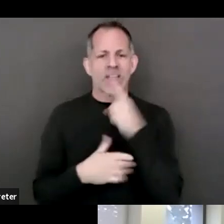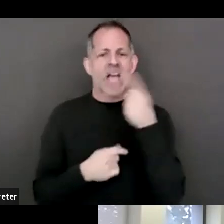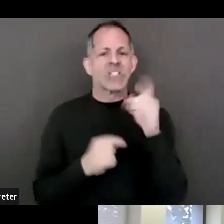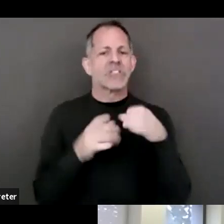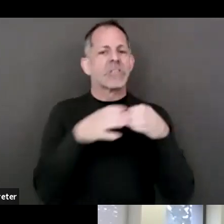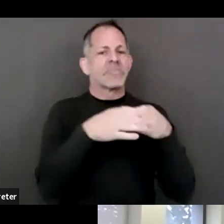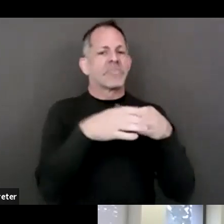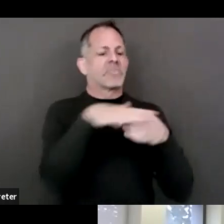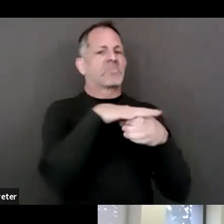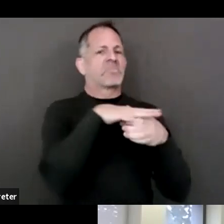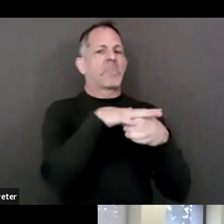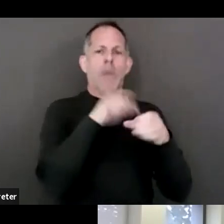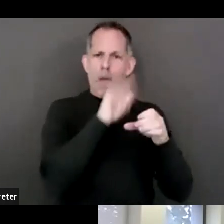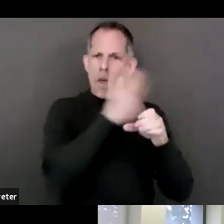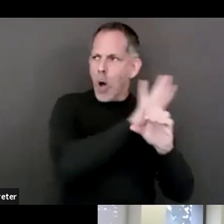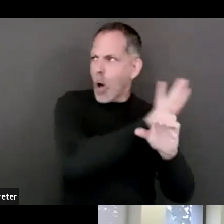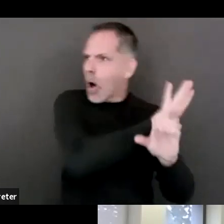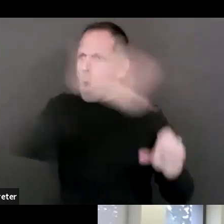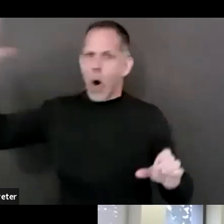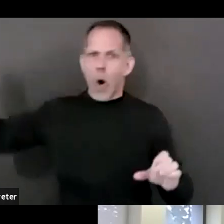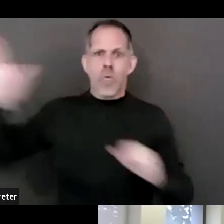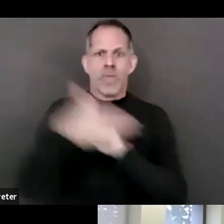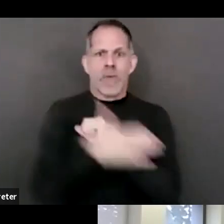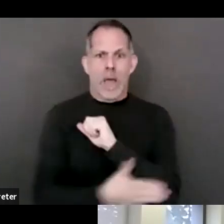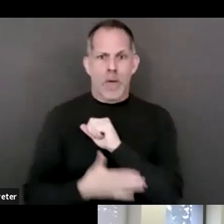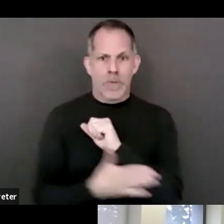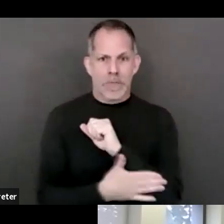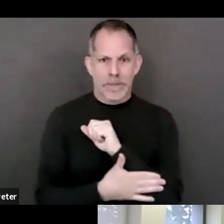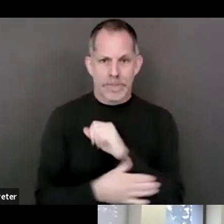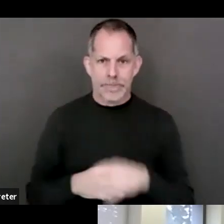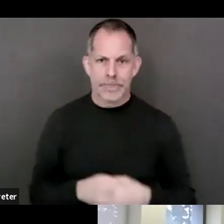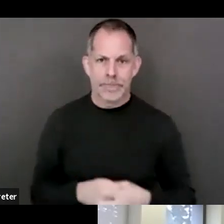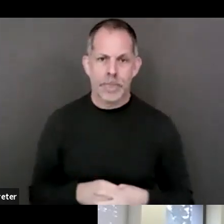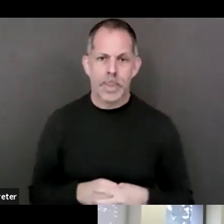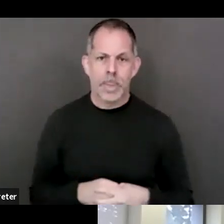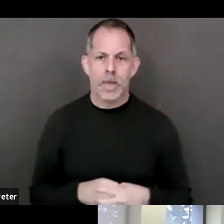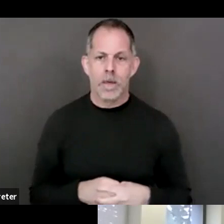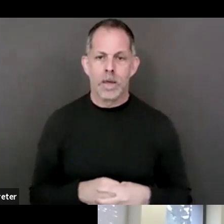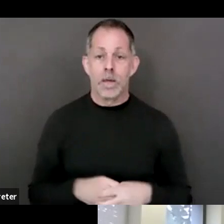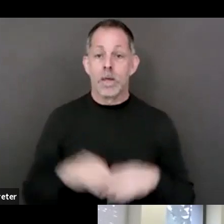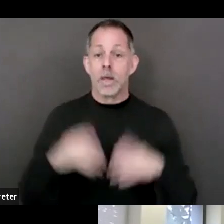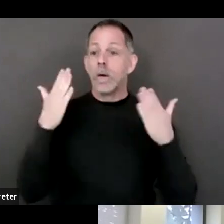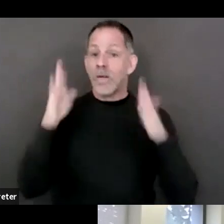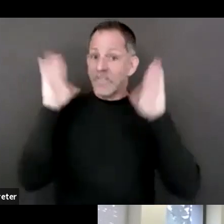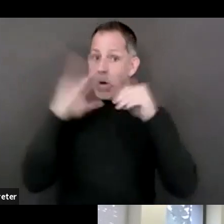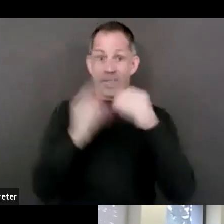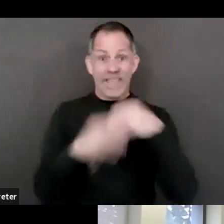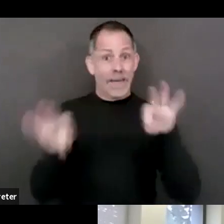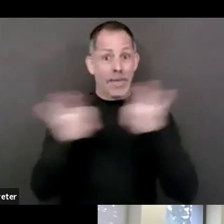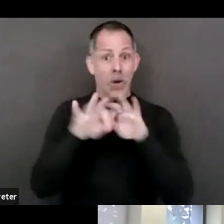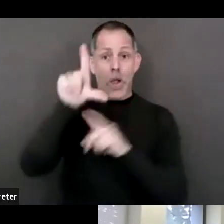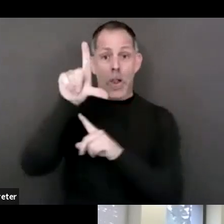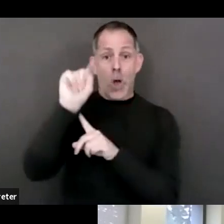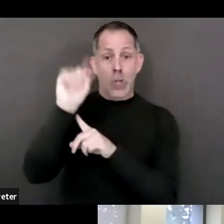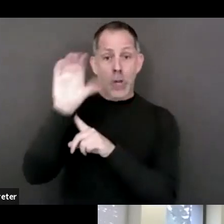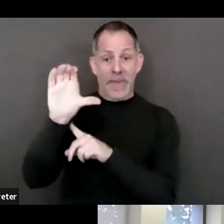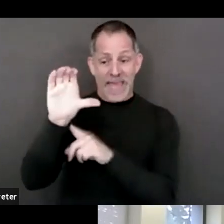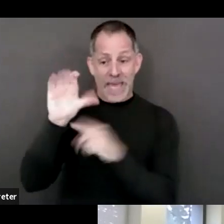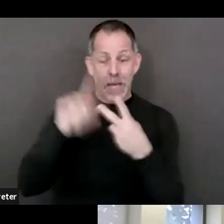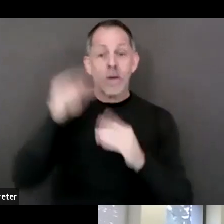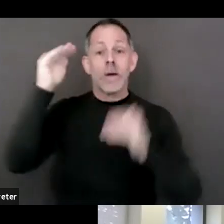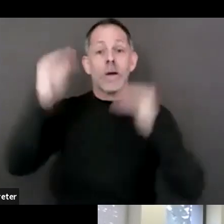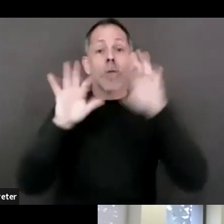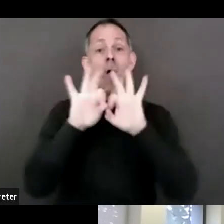was with long-term care facilities and adult family homes. And we were able to get through all of those facilities with first and